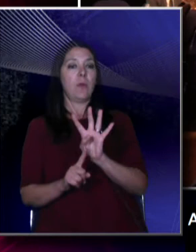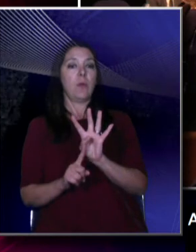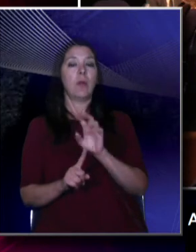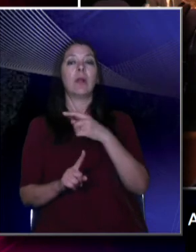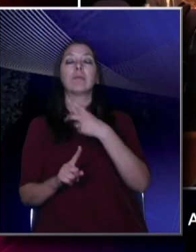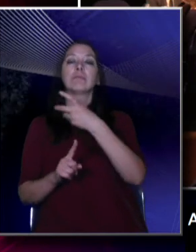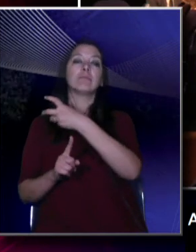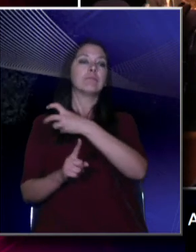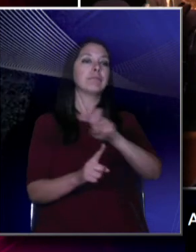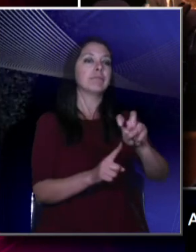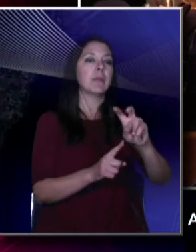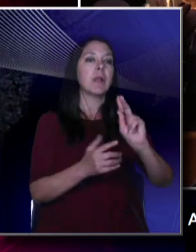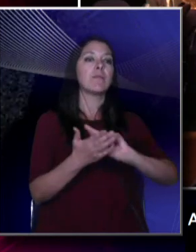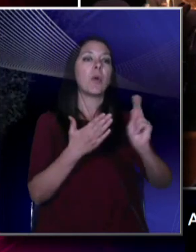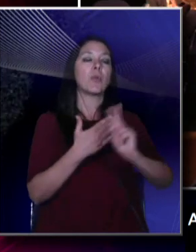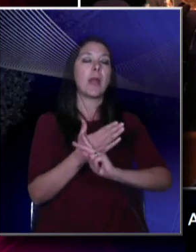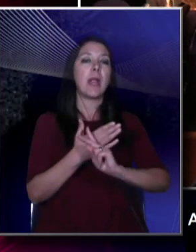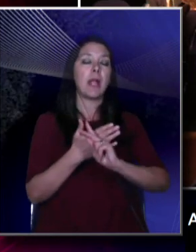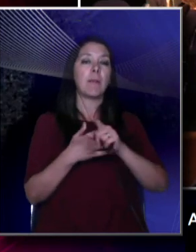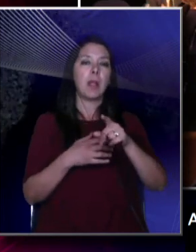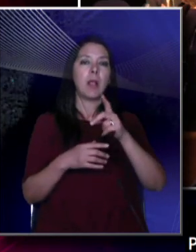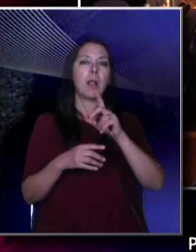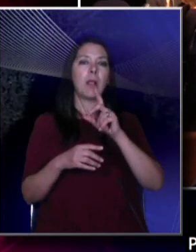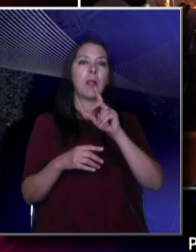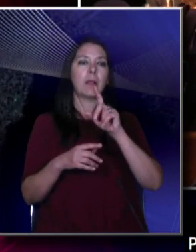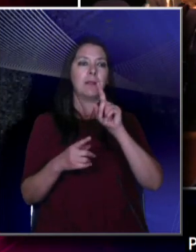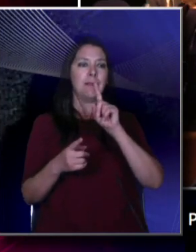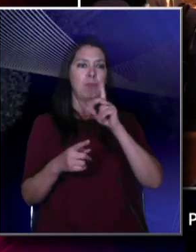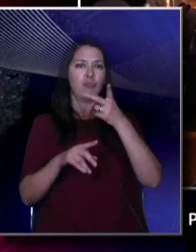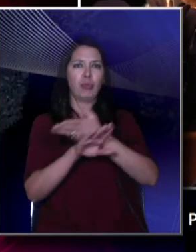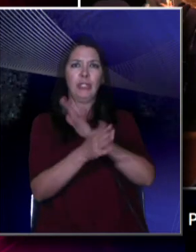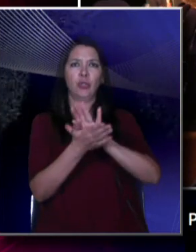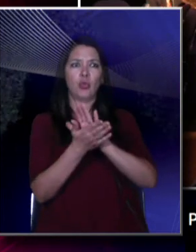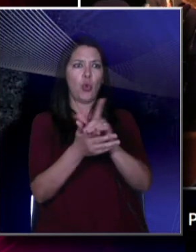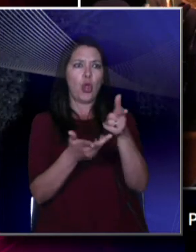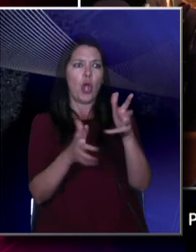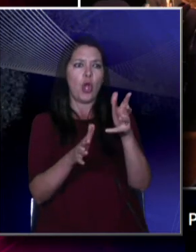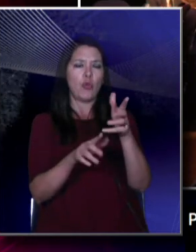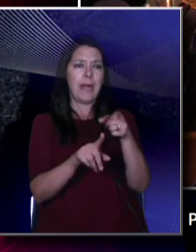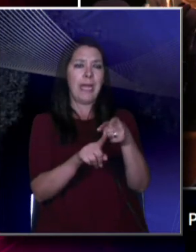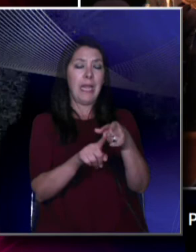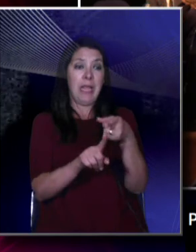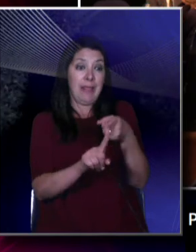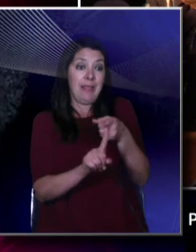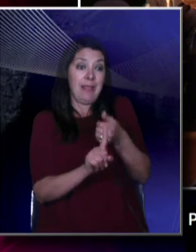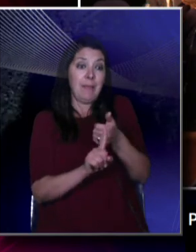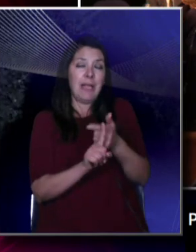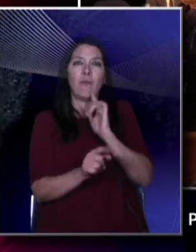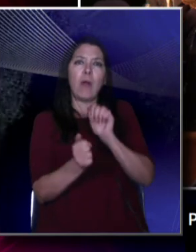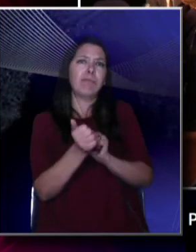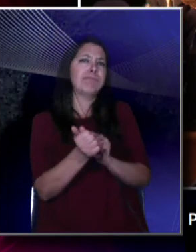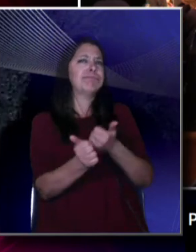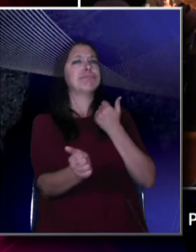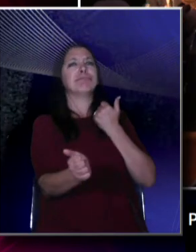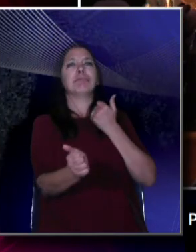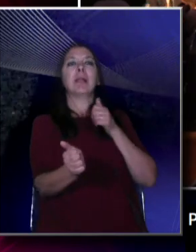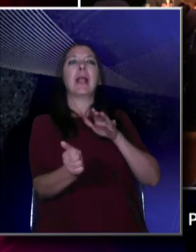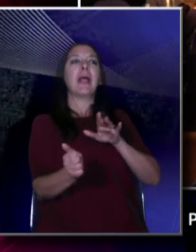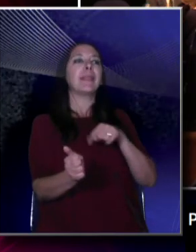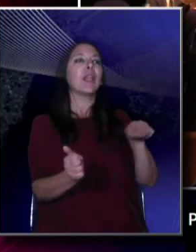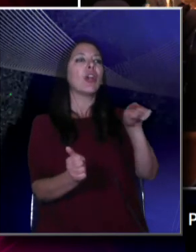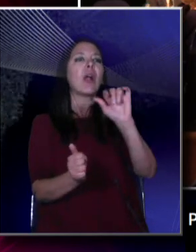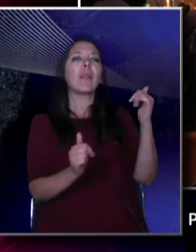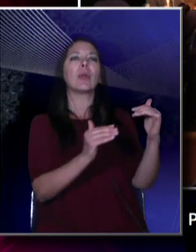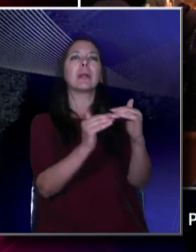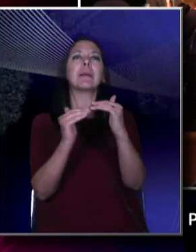preschool 3 to 5 program, they're already so behind their peers that it's almost